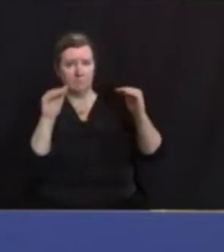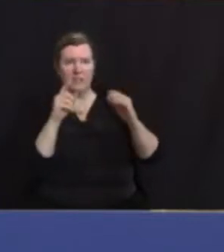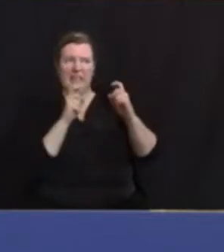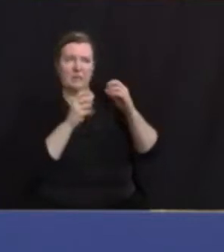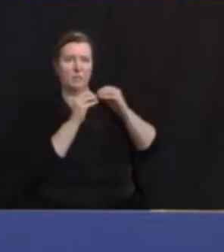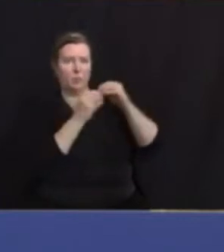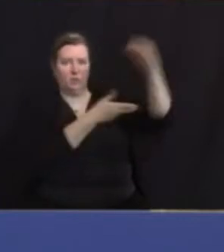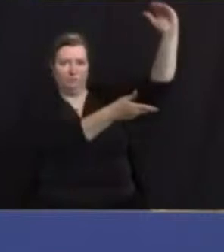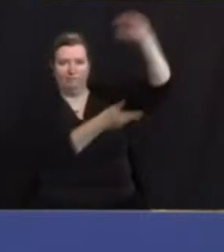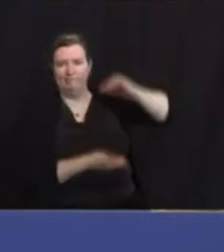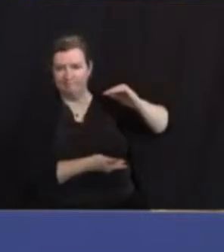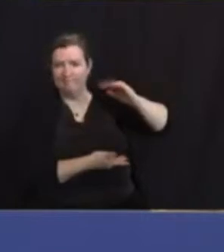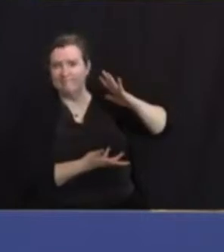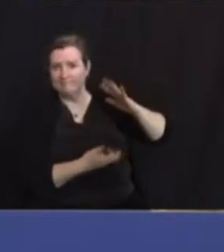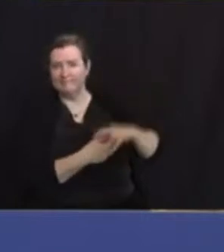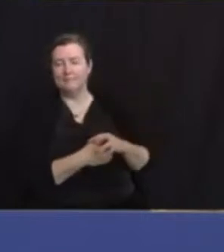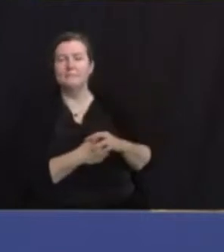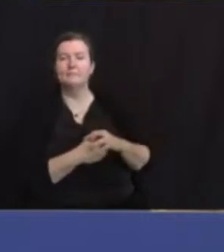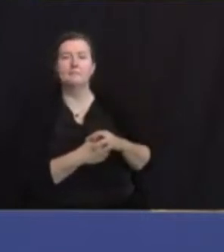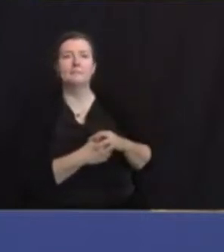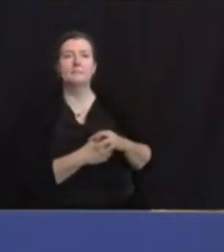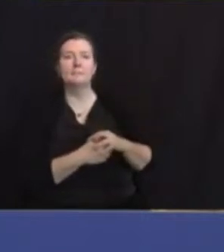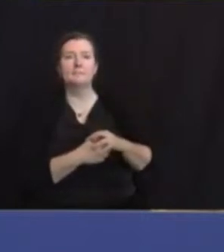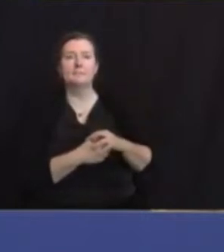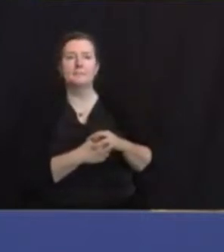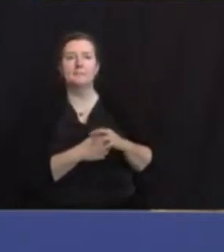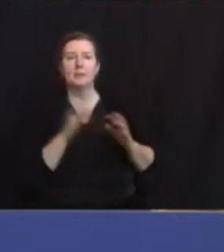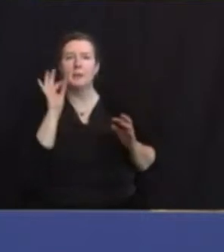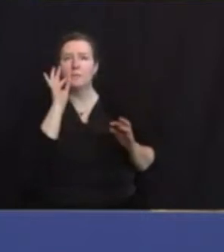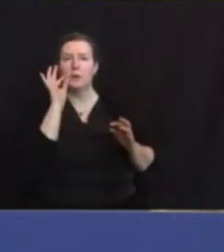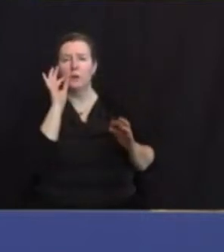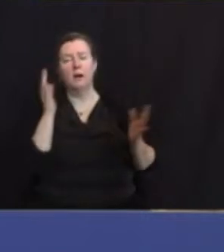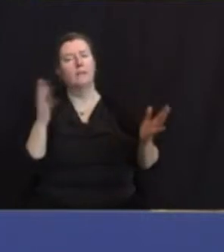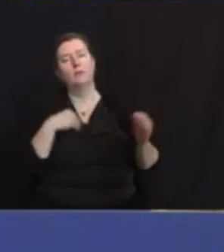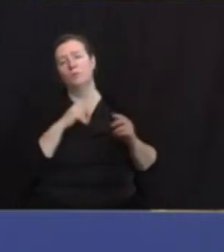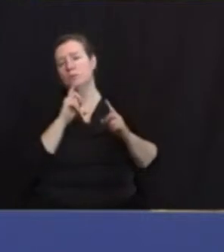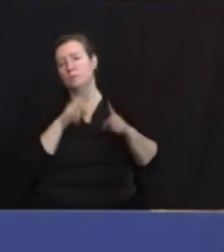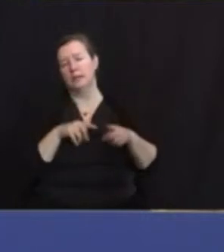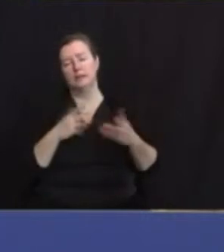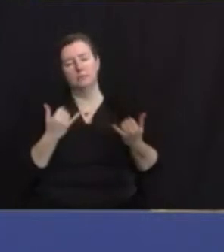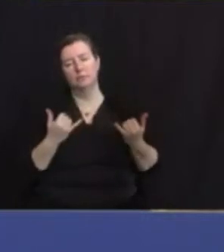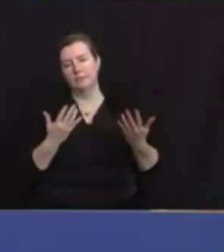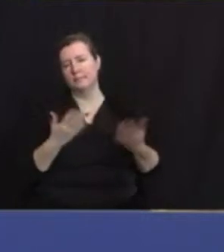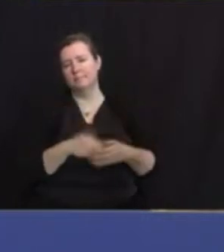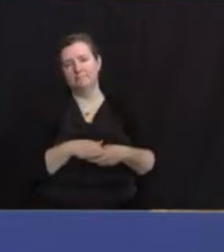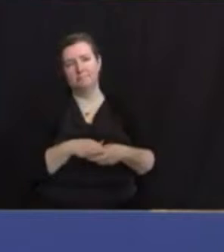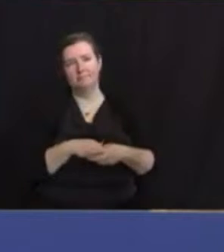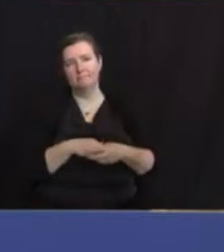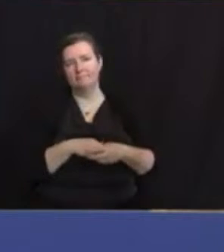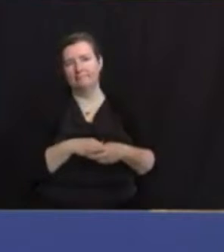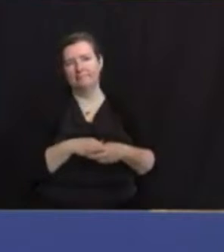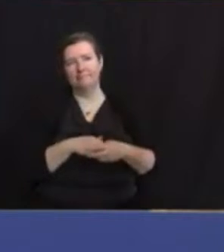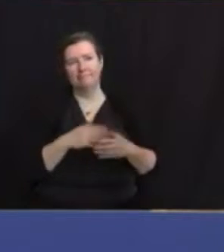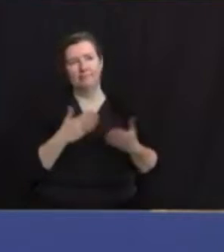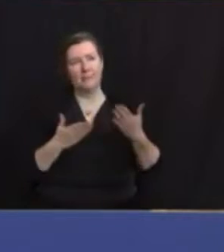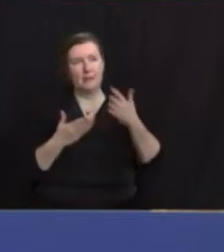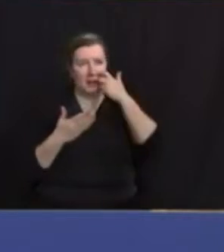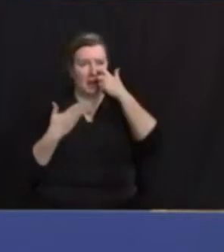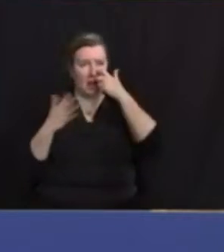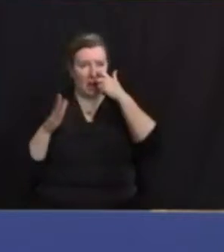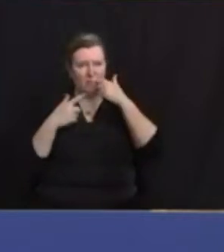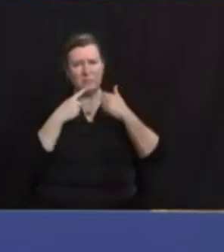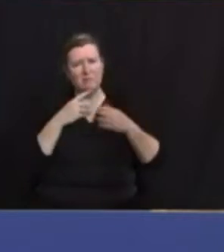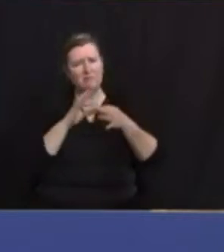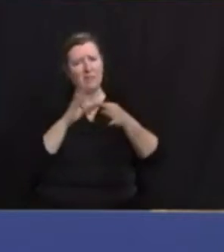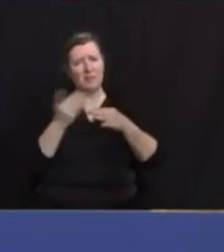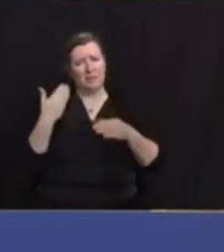Nothing to report on cannabis, Matt, other than to say, and and I may well have said this already on Friday, we had a